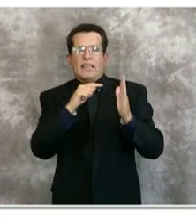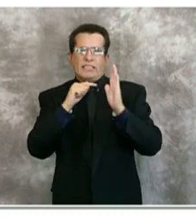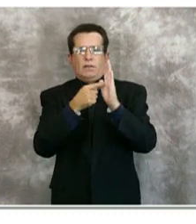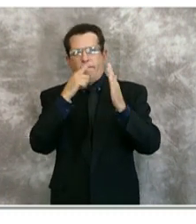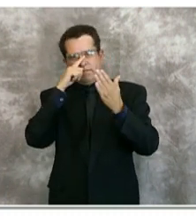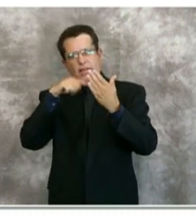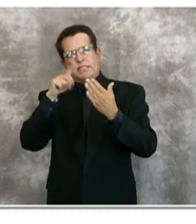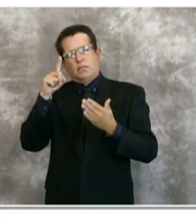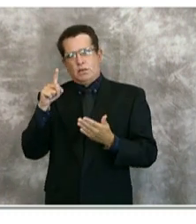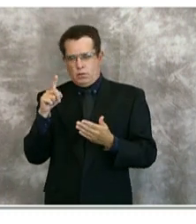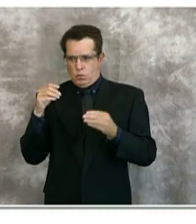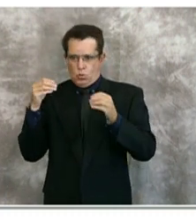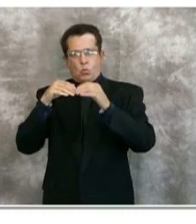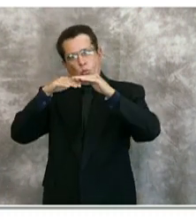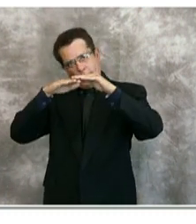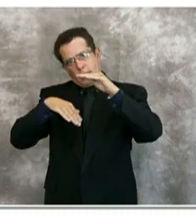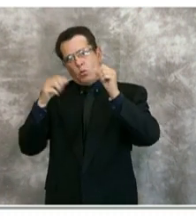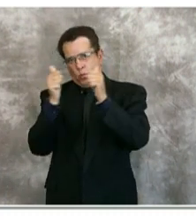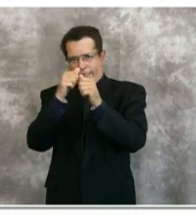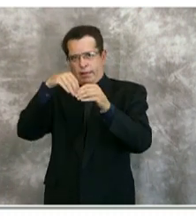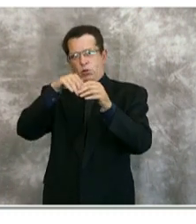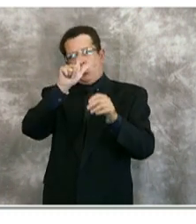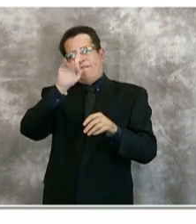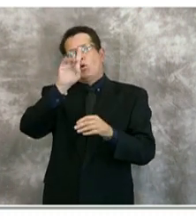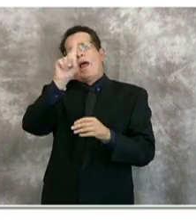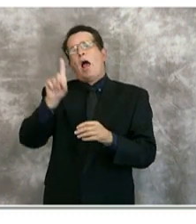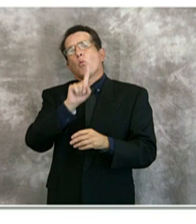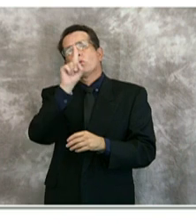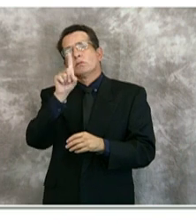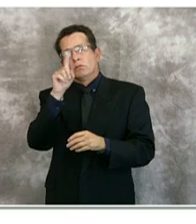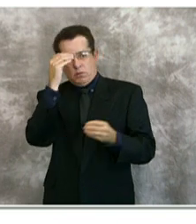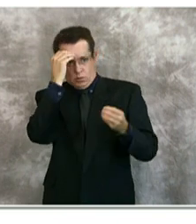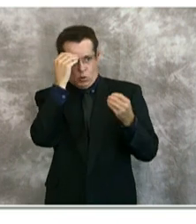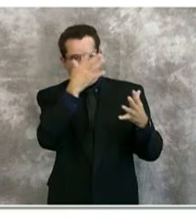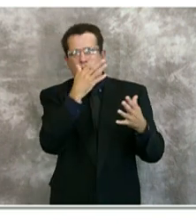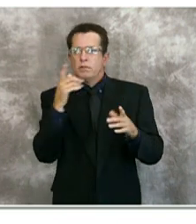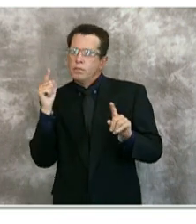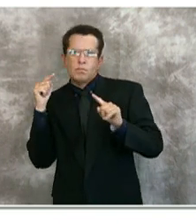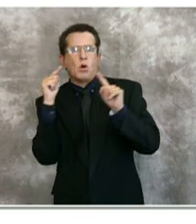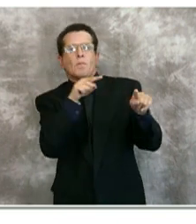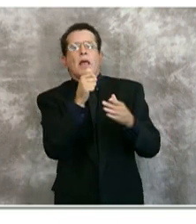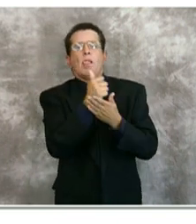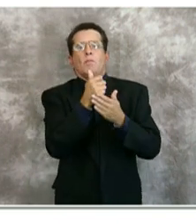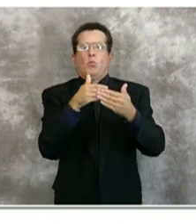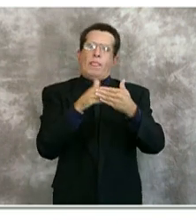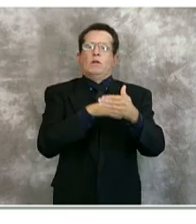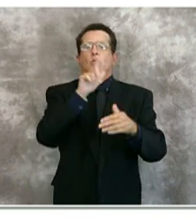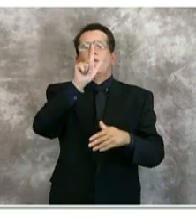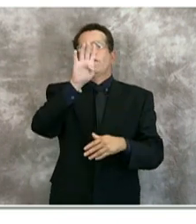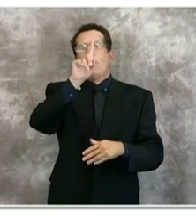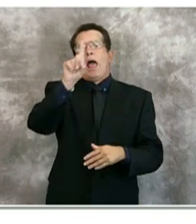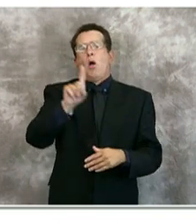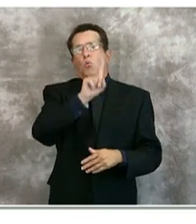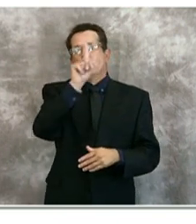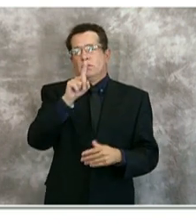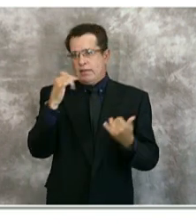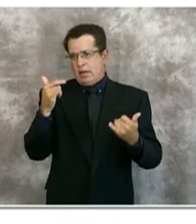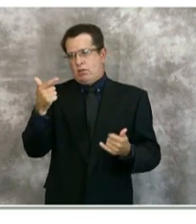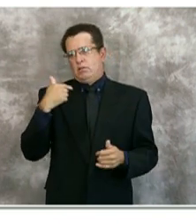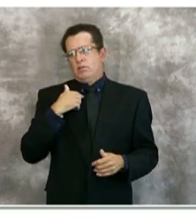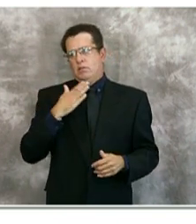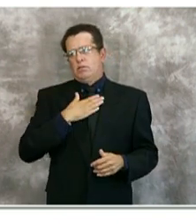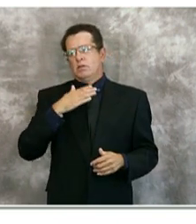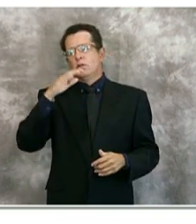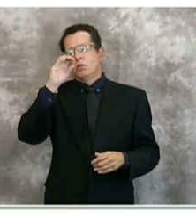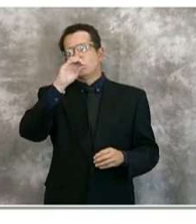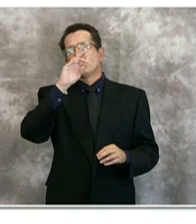investigations are initiated within 24 hours of notification over a 7-day period. Today's result is